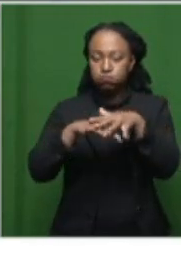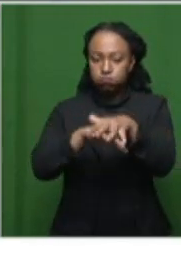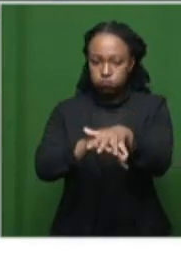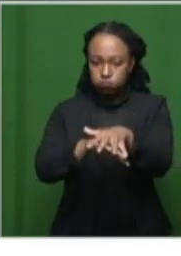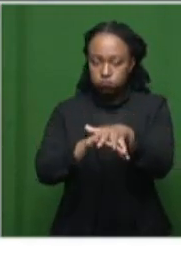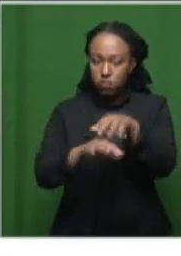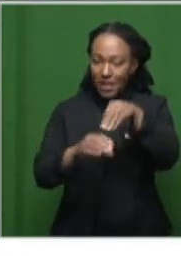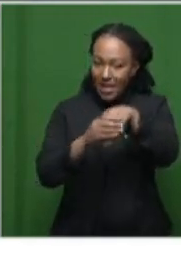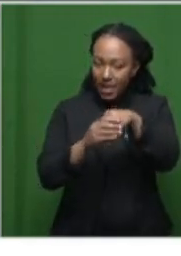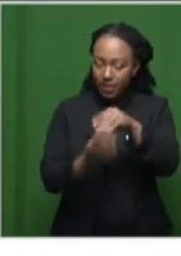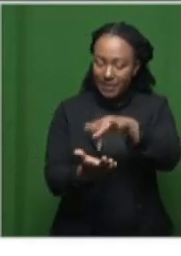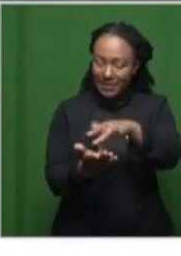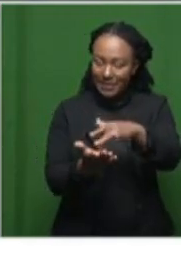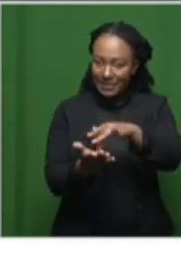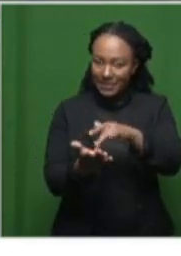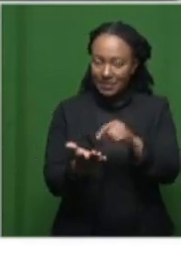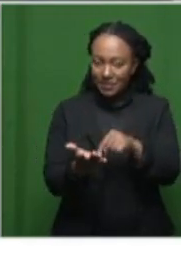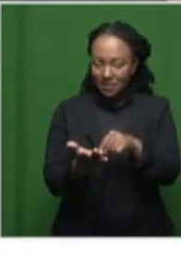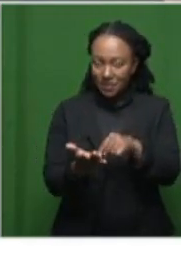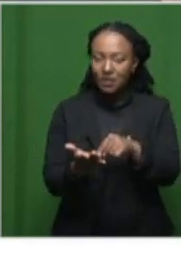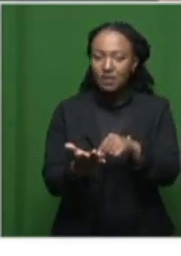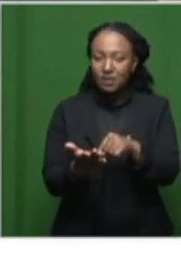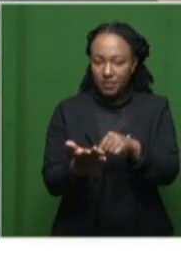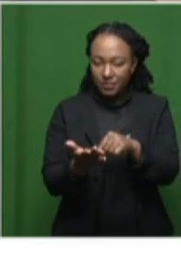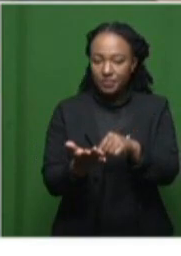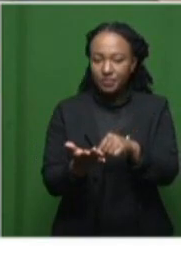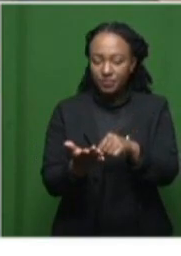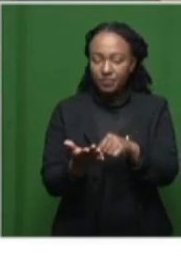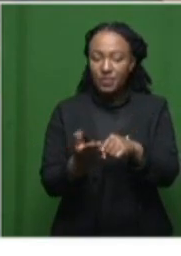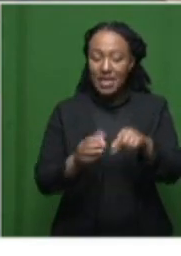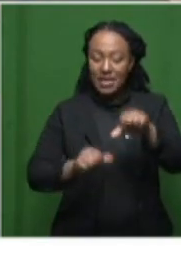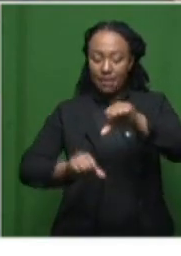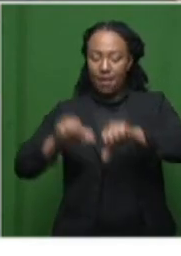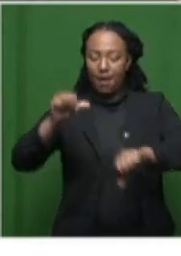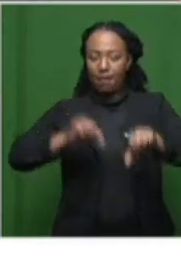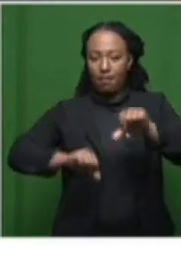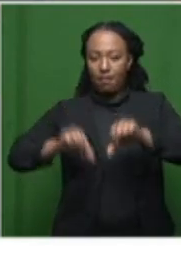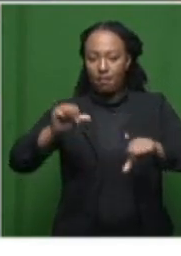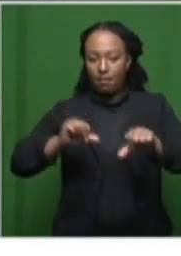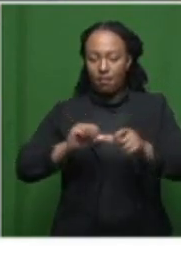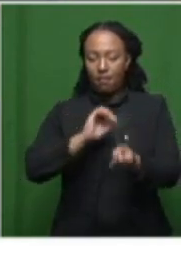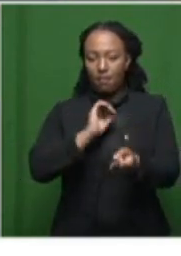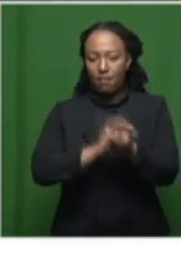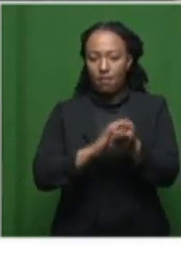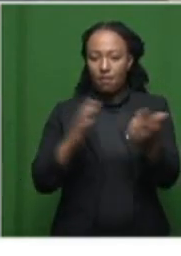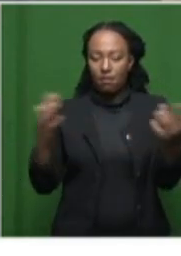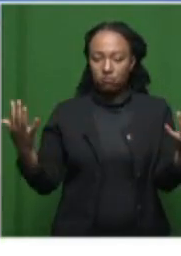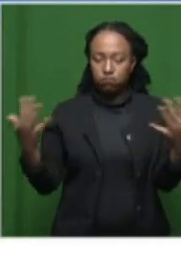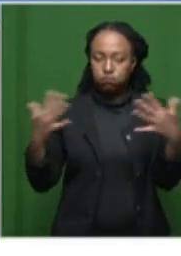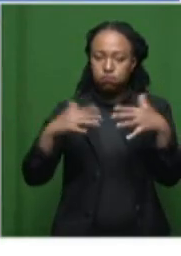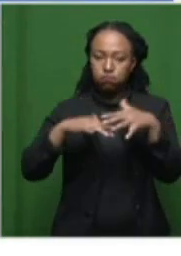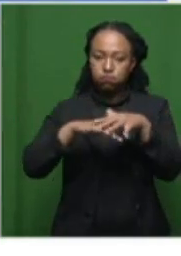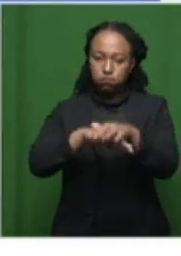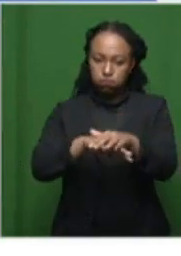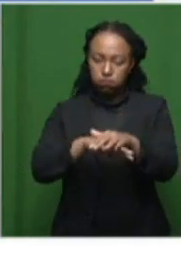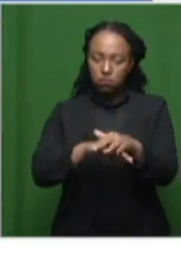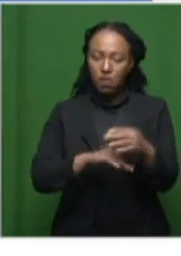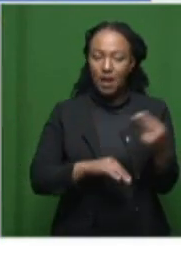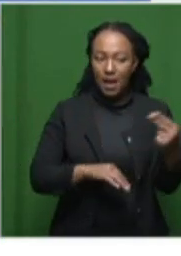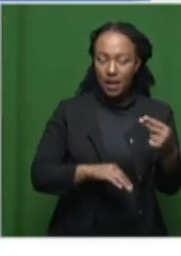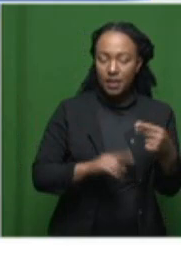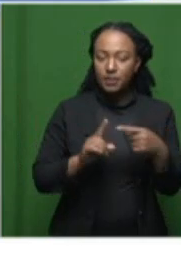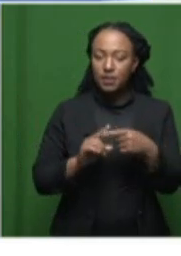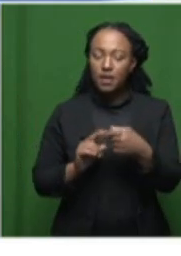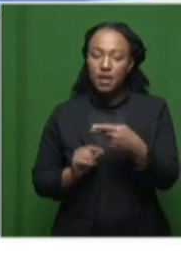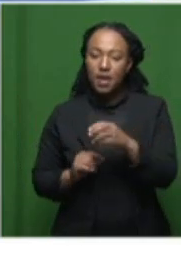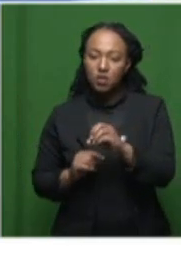that's in the center, and that chemical reaction takes place, combining hydrogen and oxygen back into